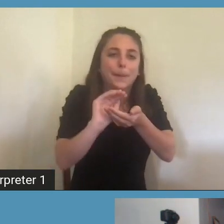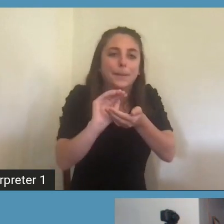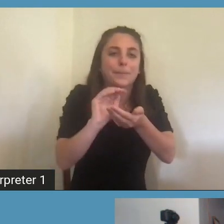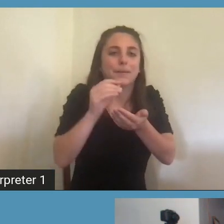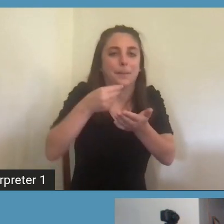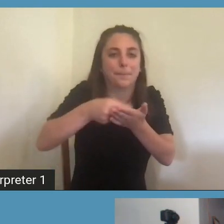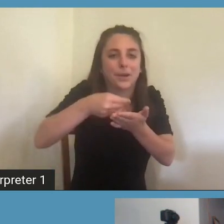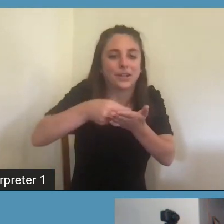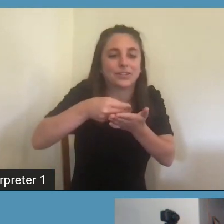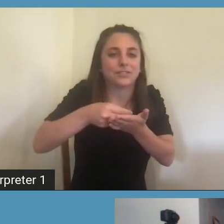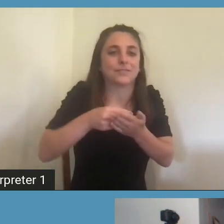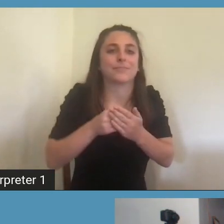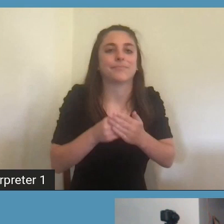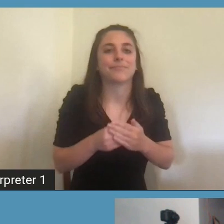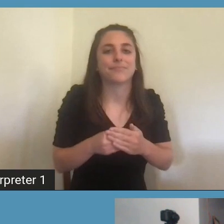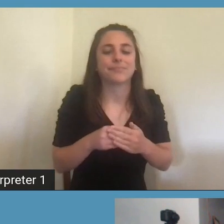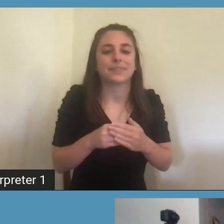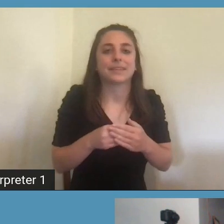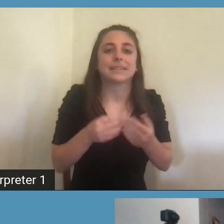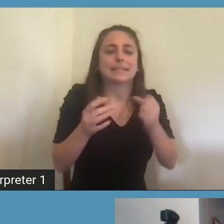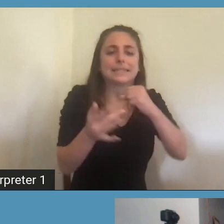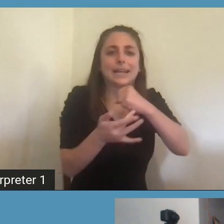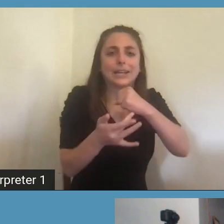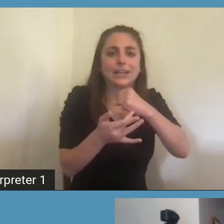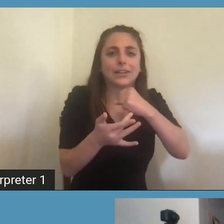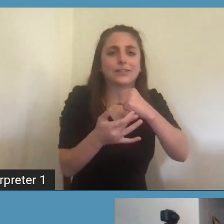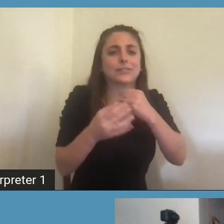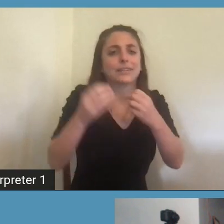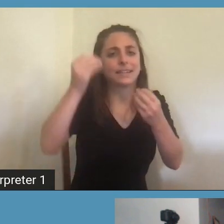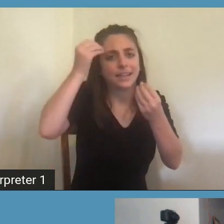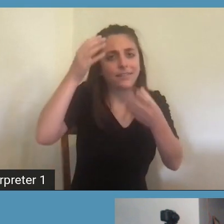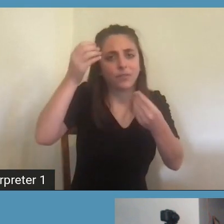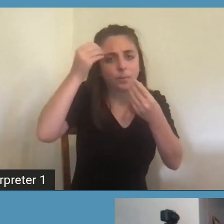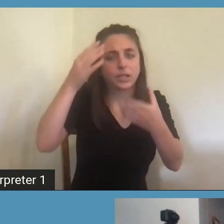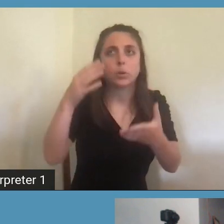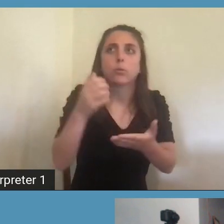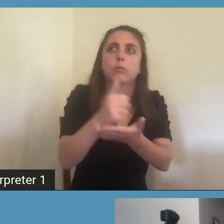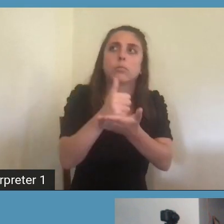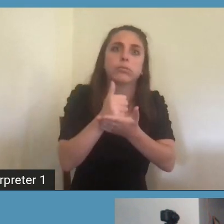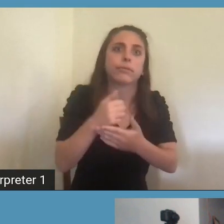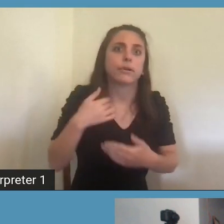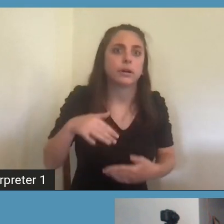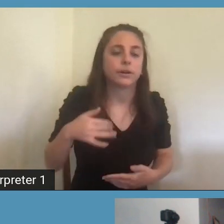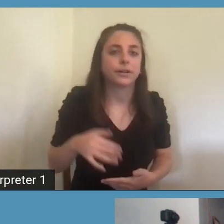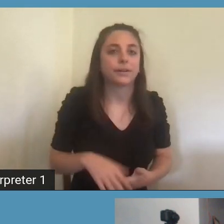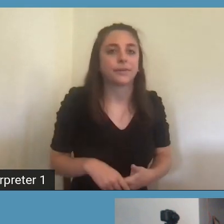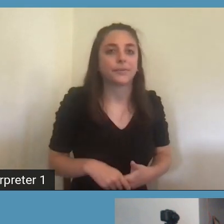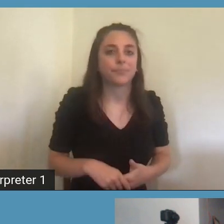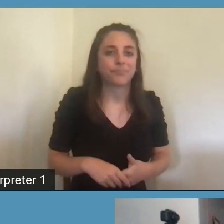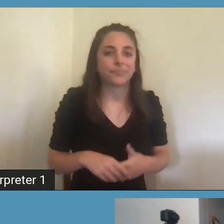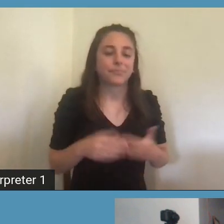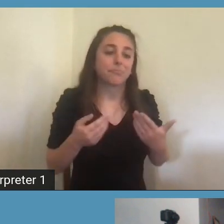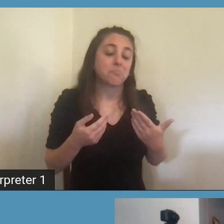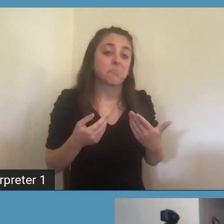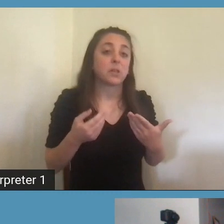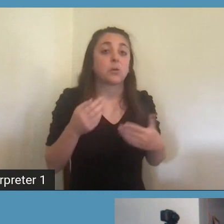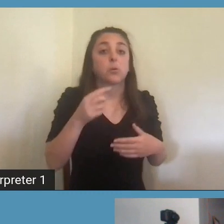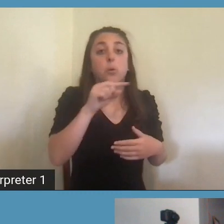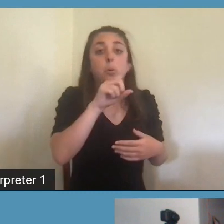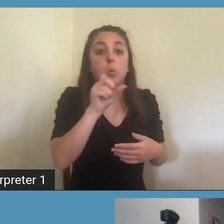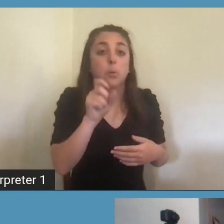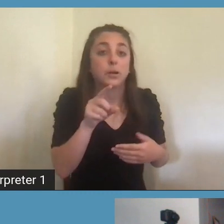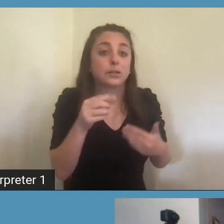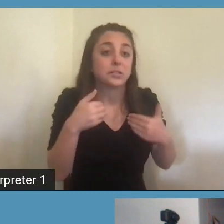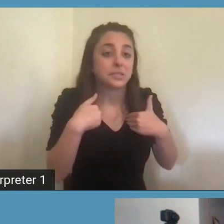All of the technical information that is being provided is so helpful. So we do have a couple questions that have come in from